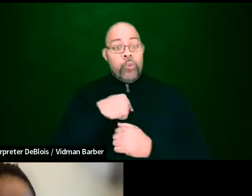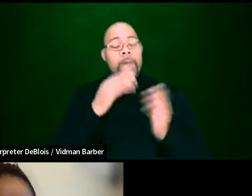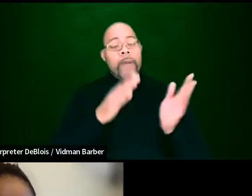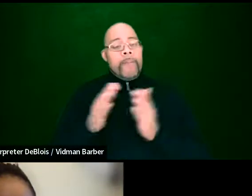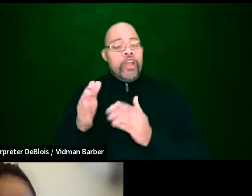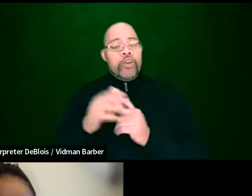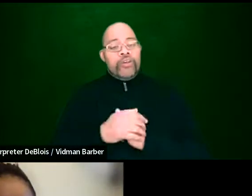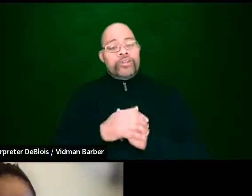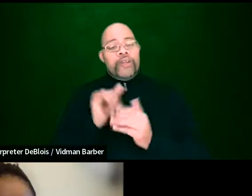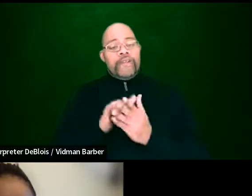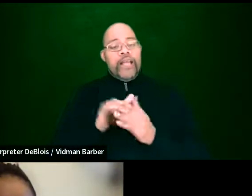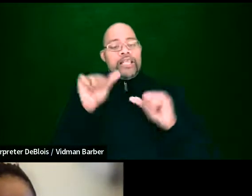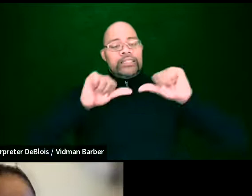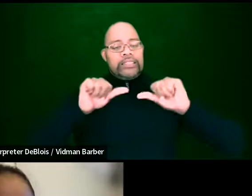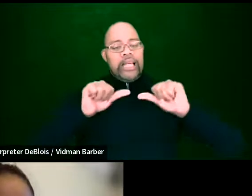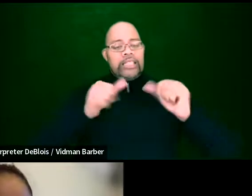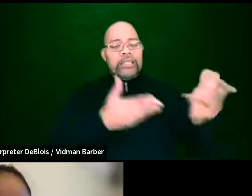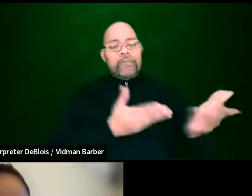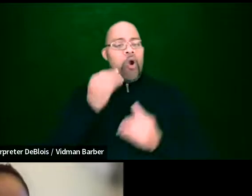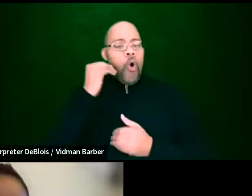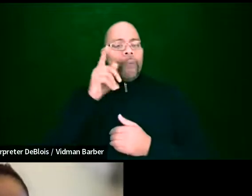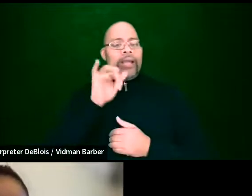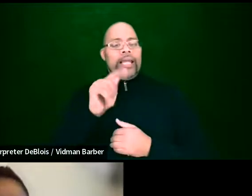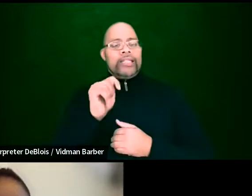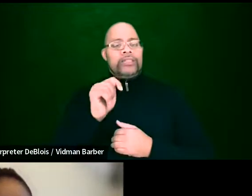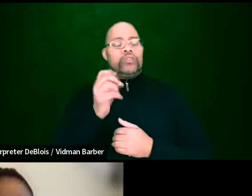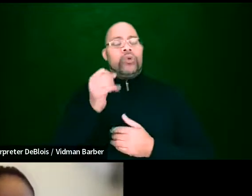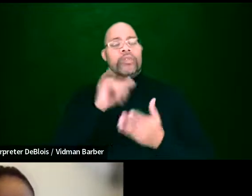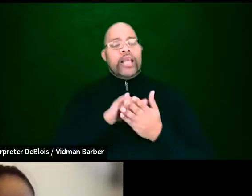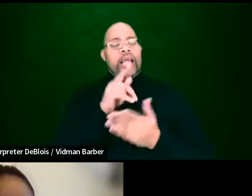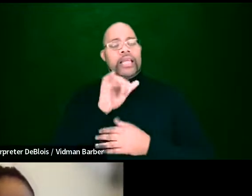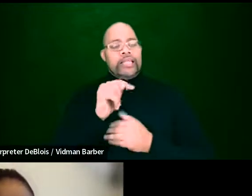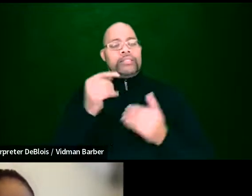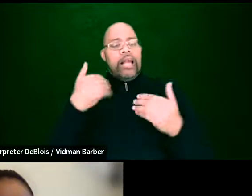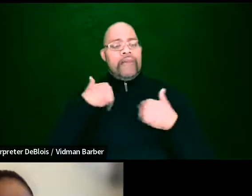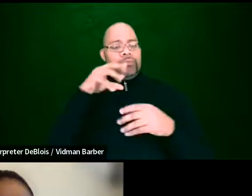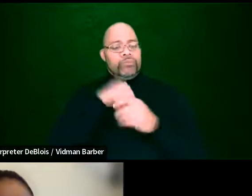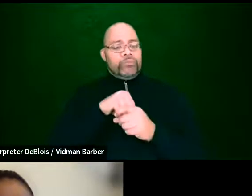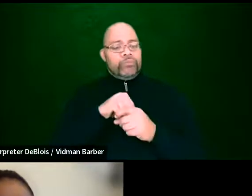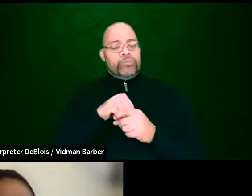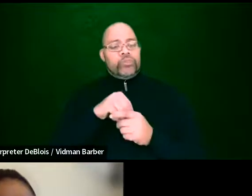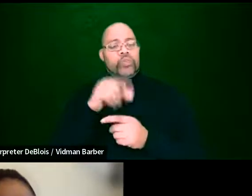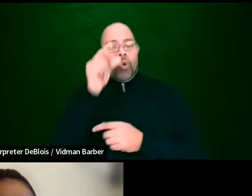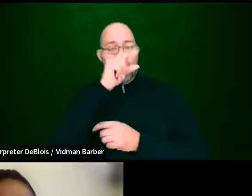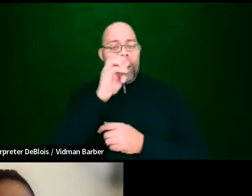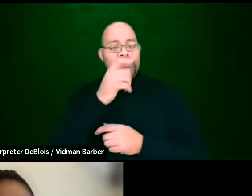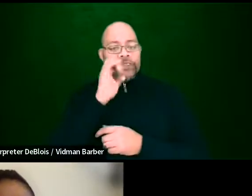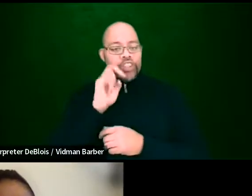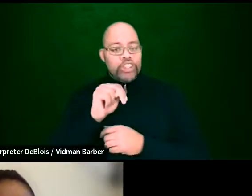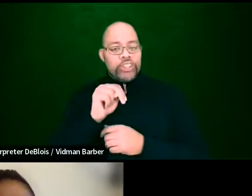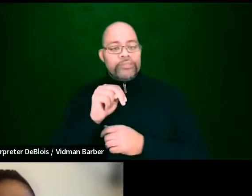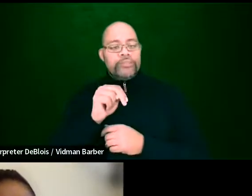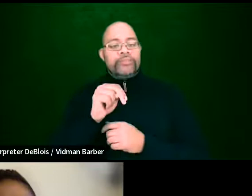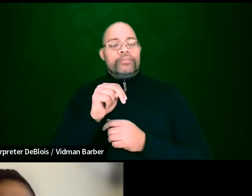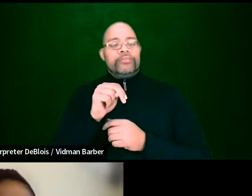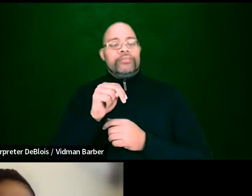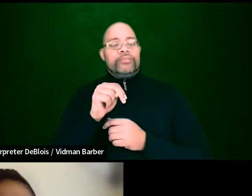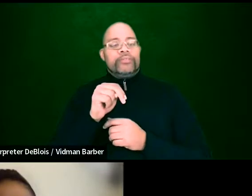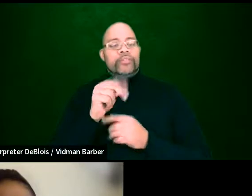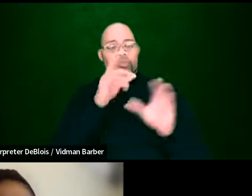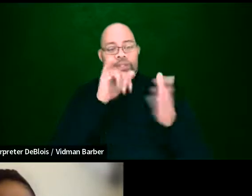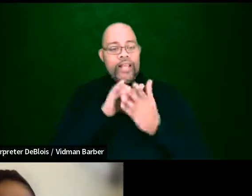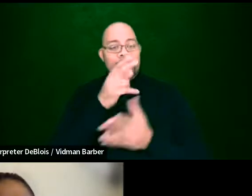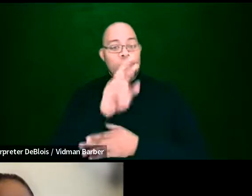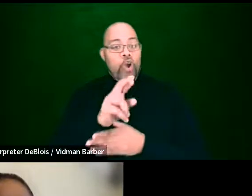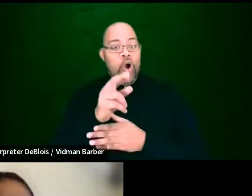prepared these science take-home kits. And so these kits contained a Google Expedition cardboard headset. So you could do the